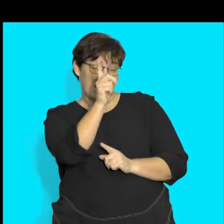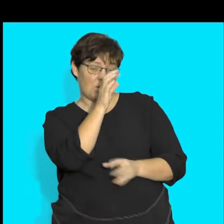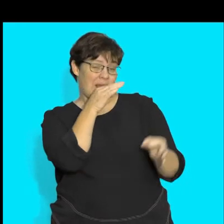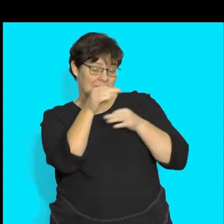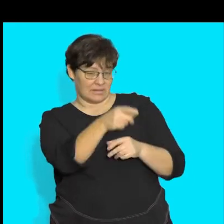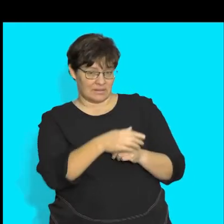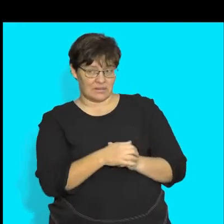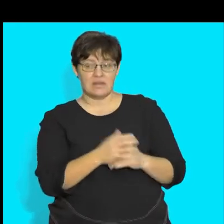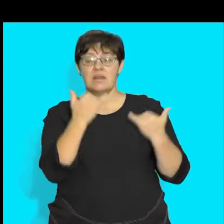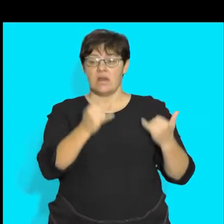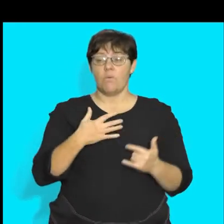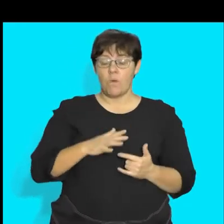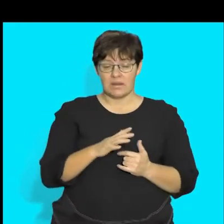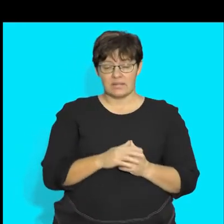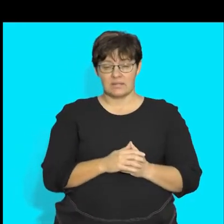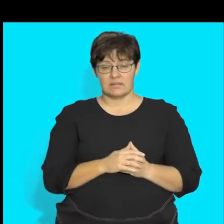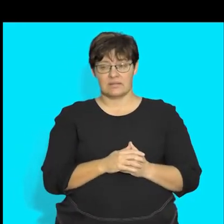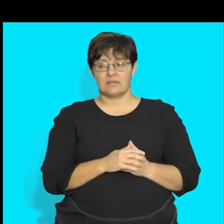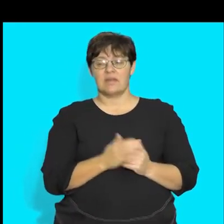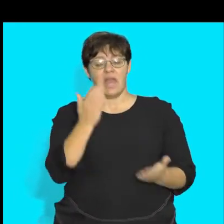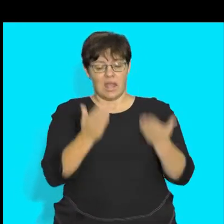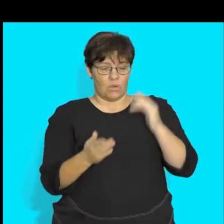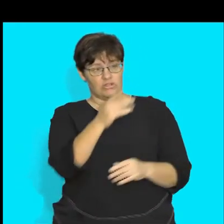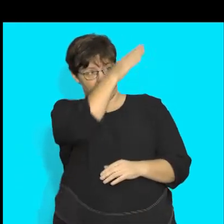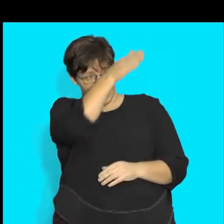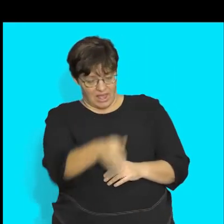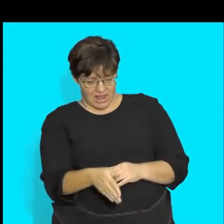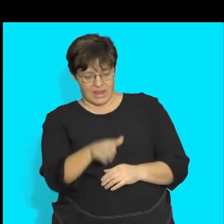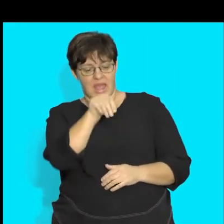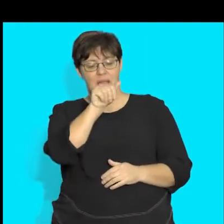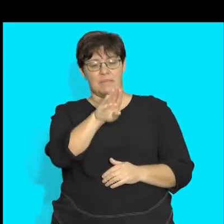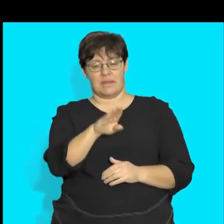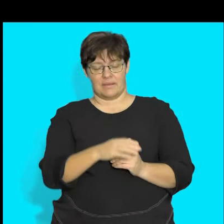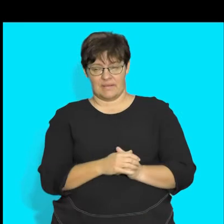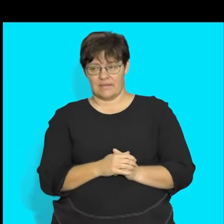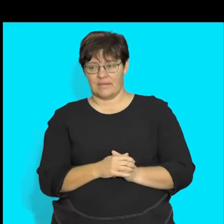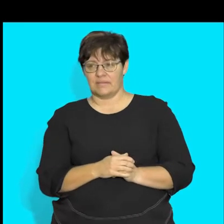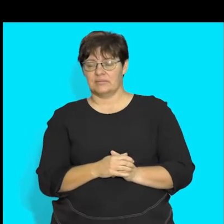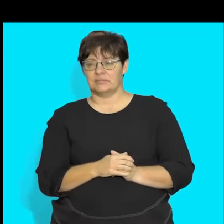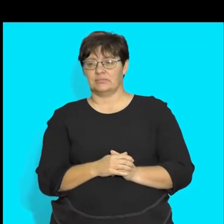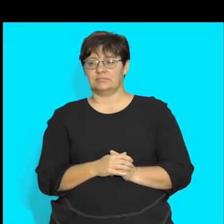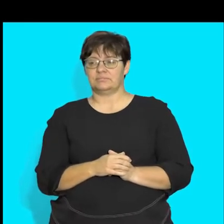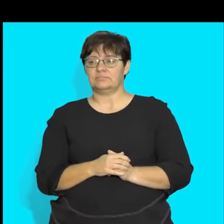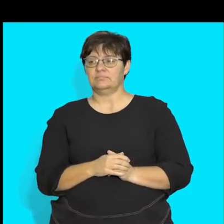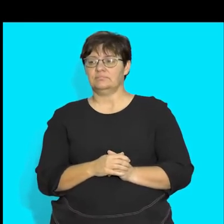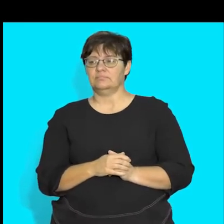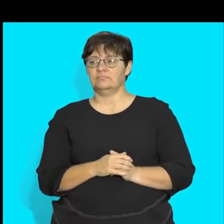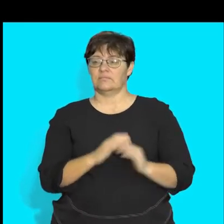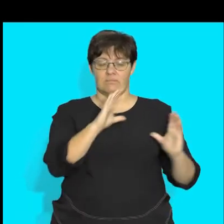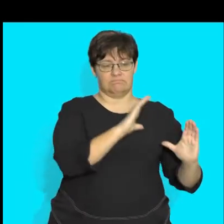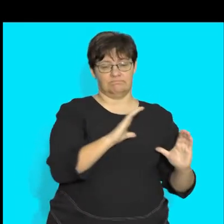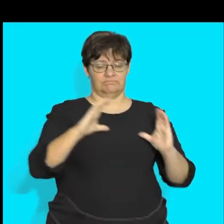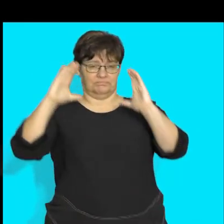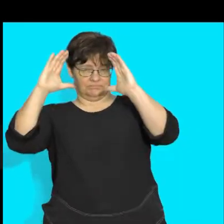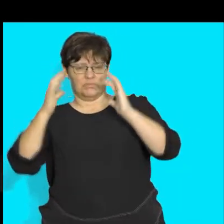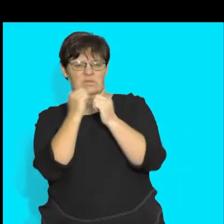us to do is they want us to calculate the equation of this line AB. Now, I'm going to move the sketch to the top of the board there